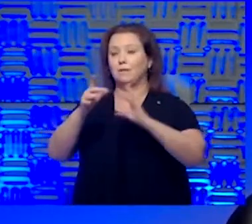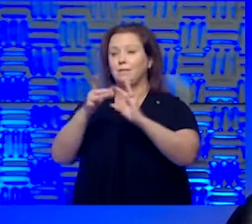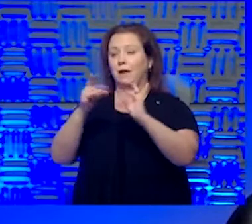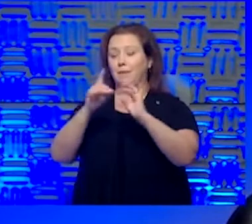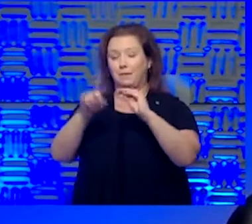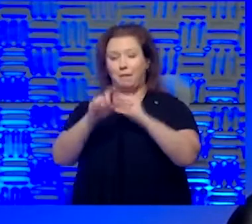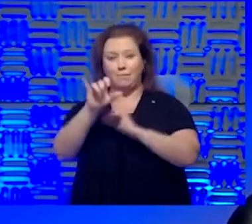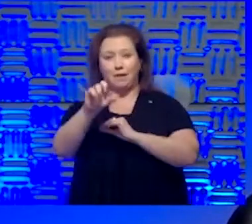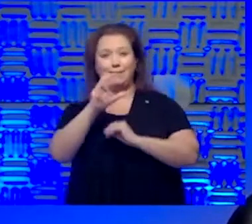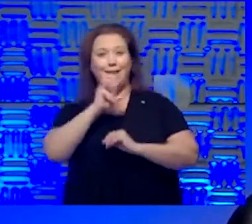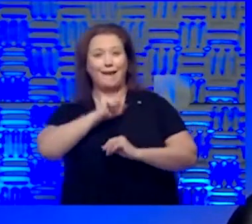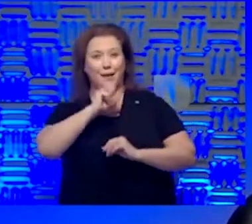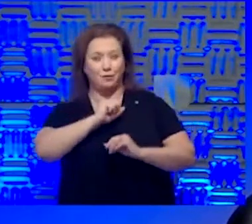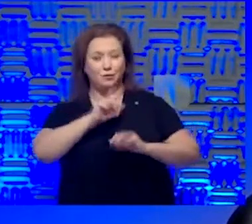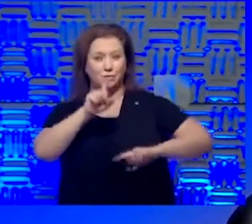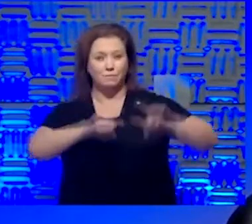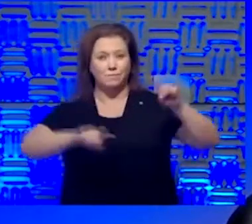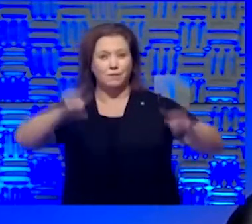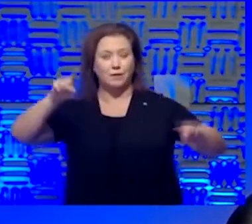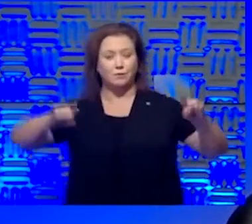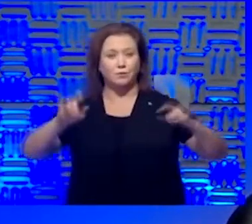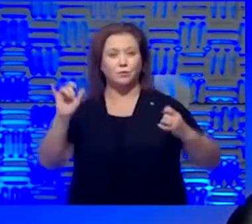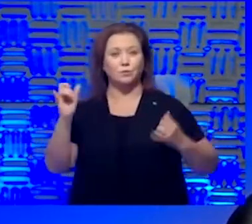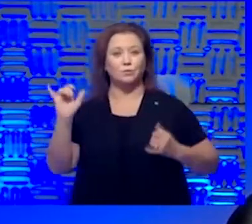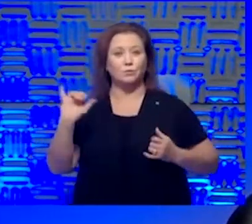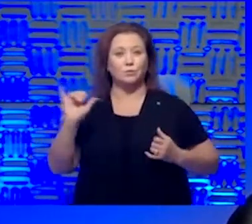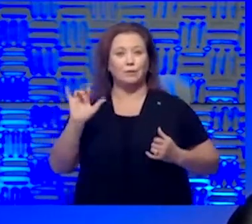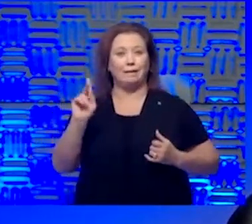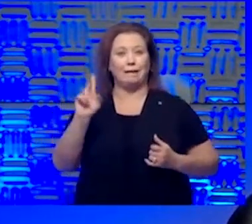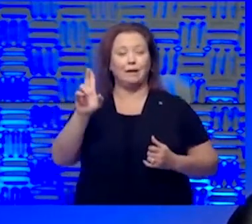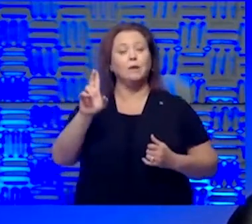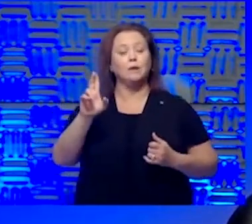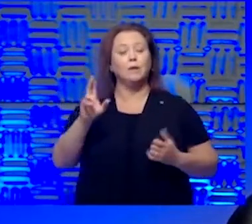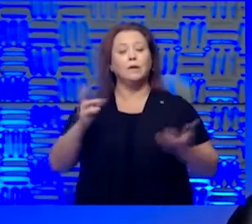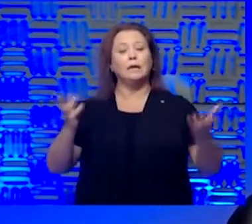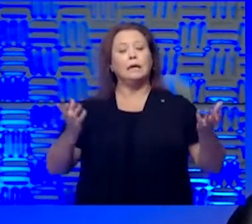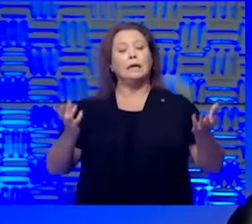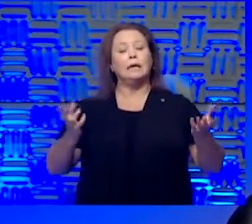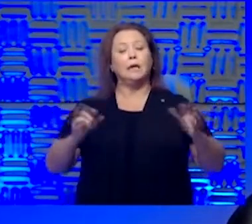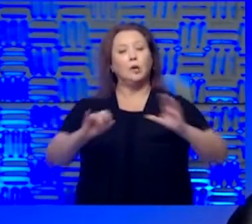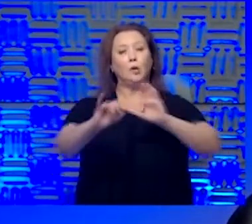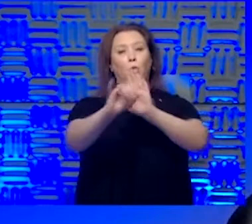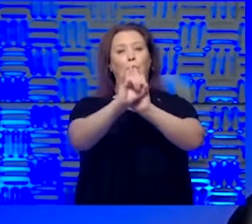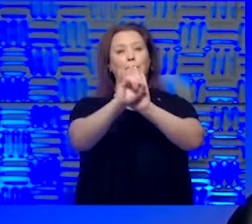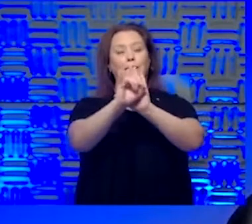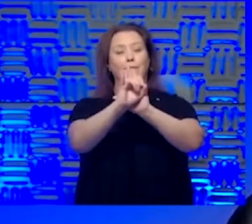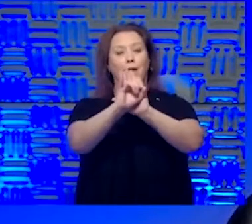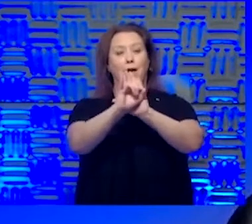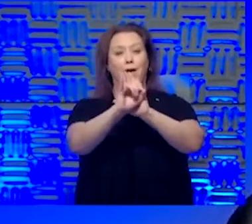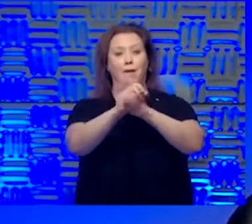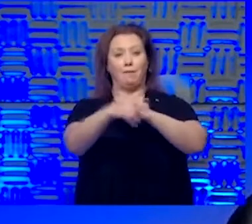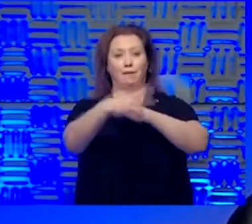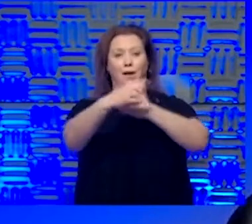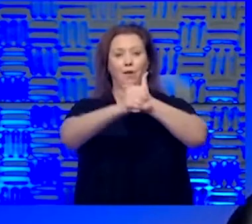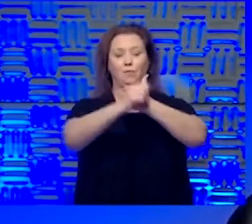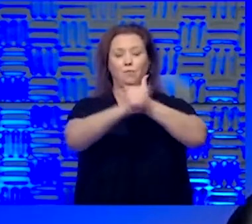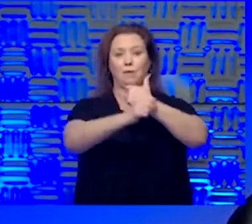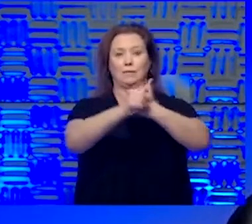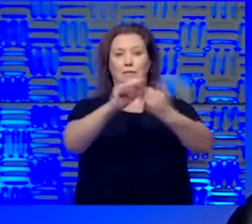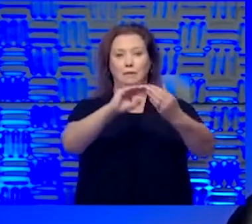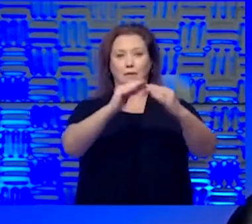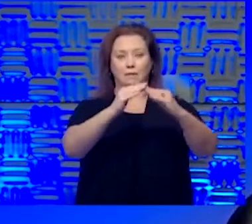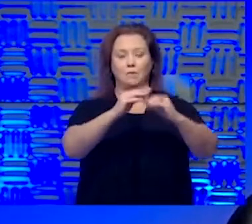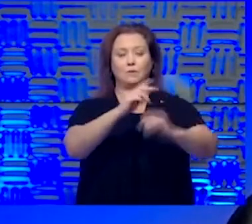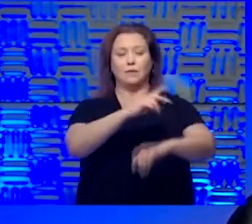And, I think here we have been very good about identifying at-risk populations and the patients